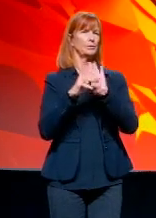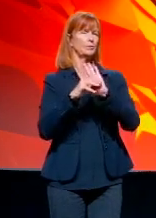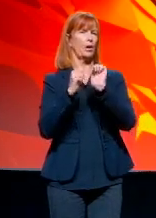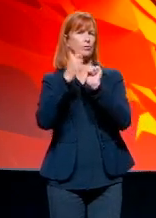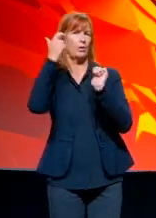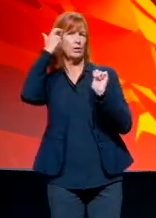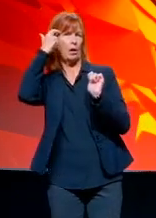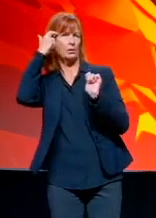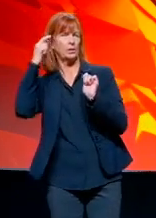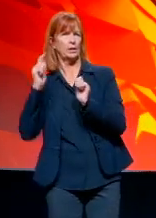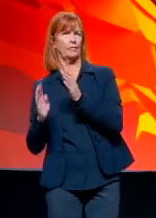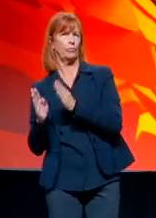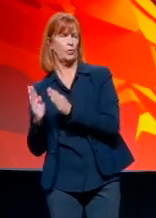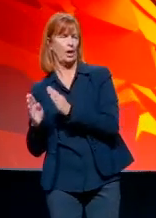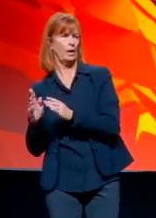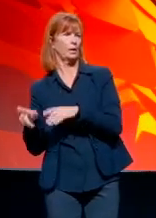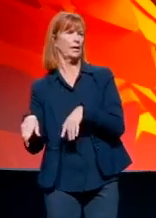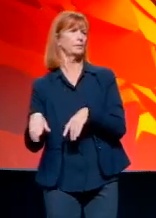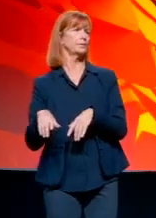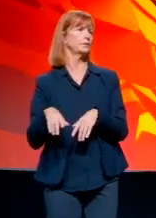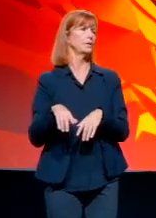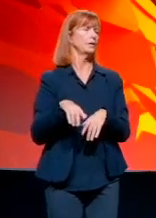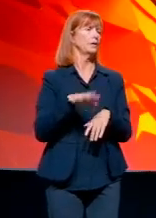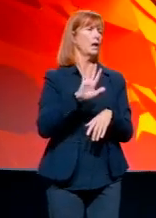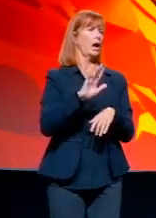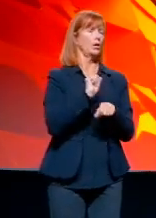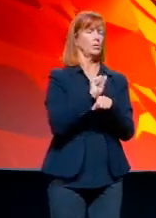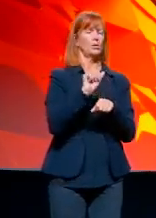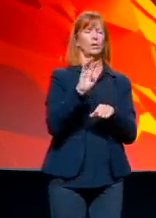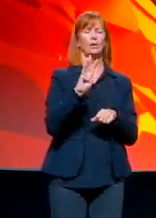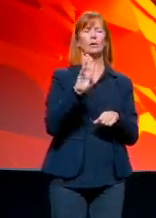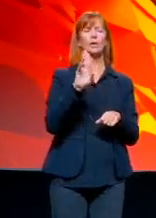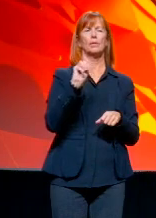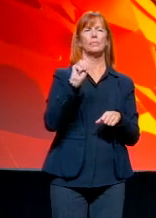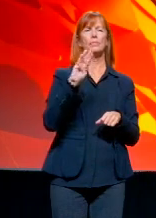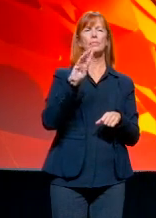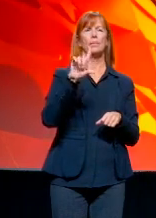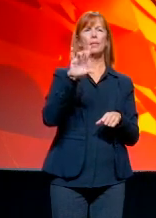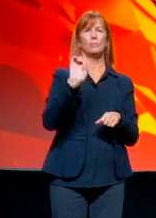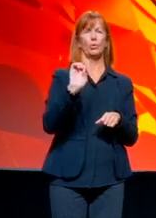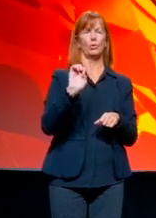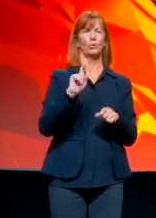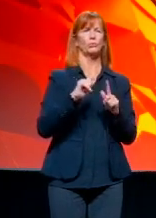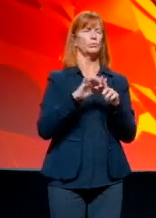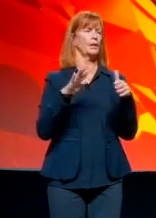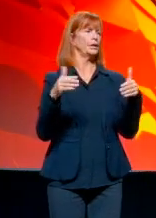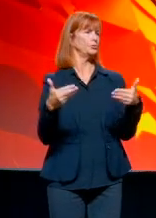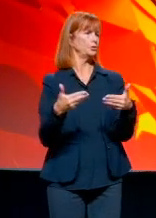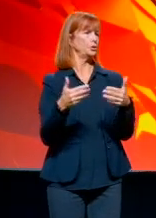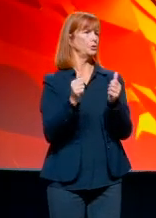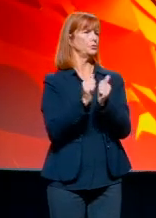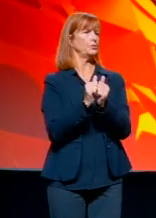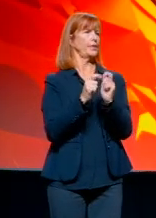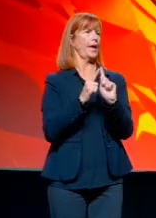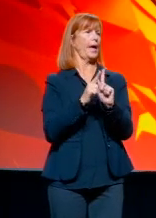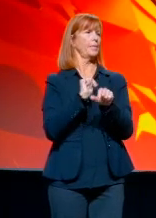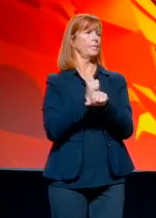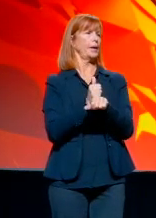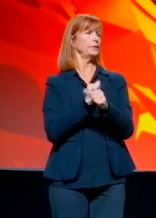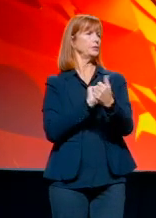for robotics stack is our original work called Bumble, which we introduced a unified VLM-based approach for